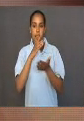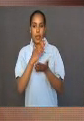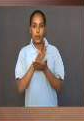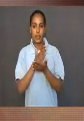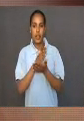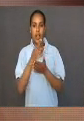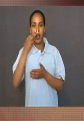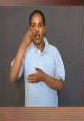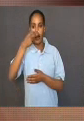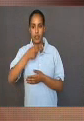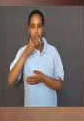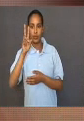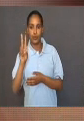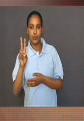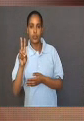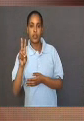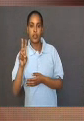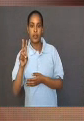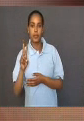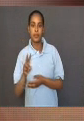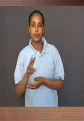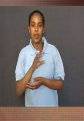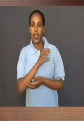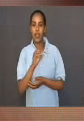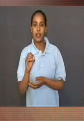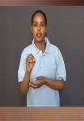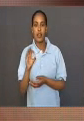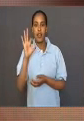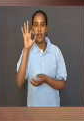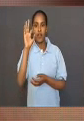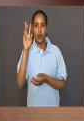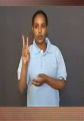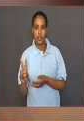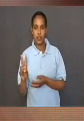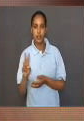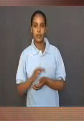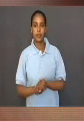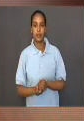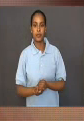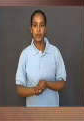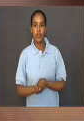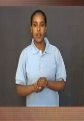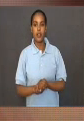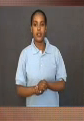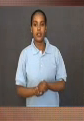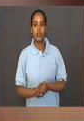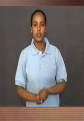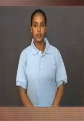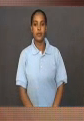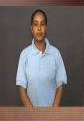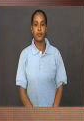hydrogen, H2, and fluorine, F2,